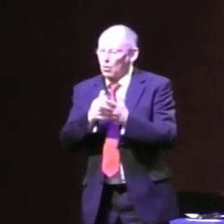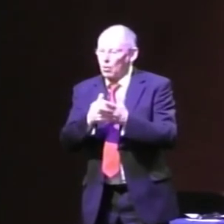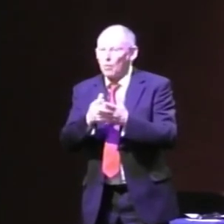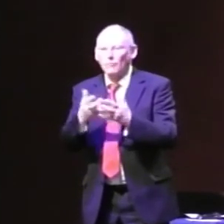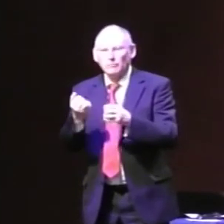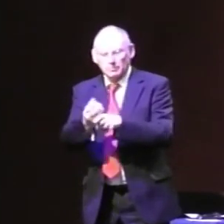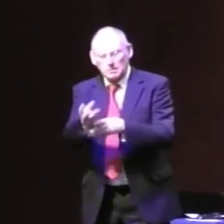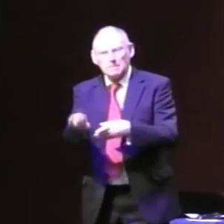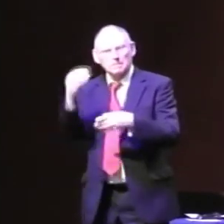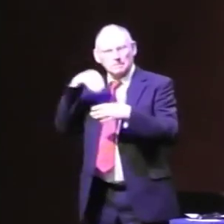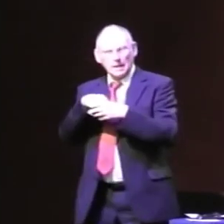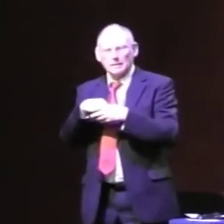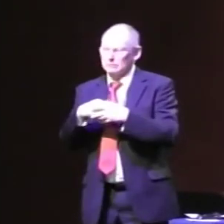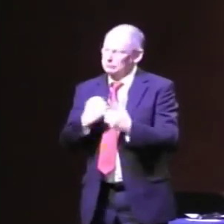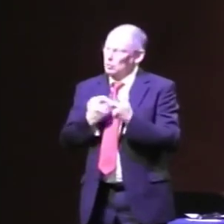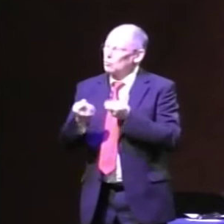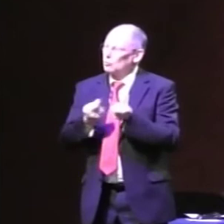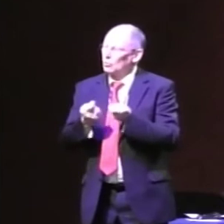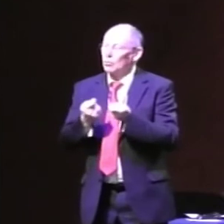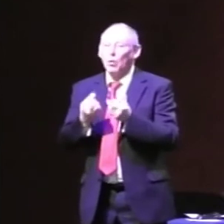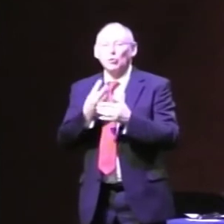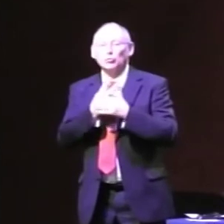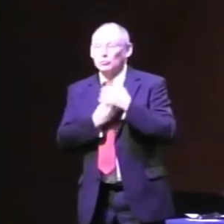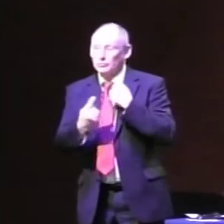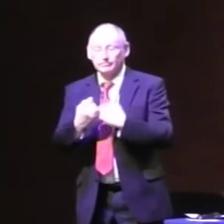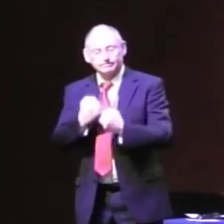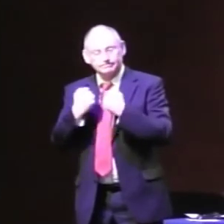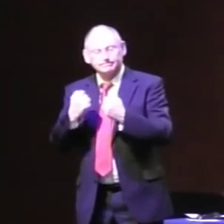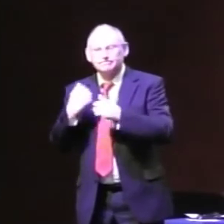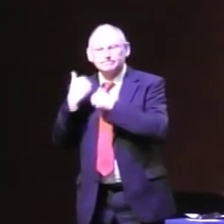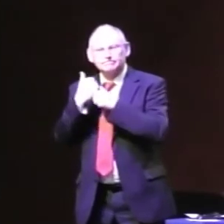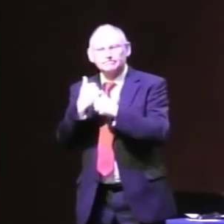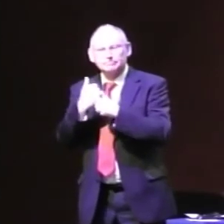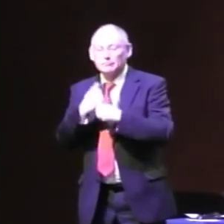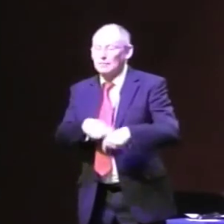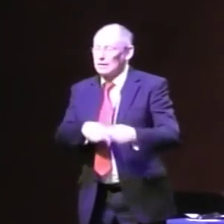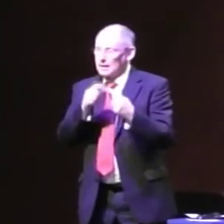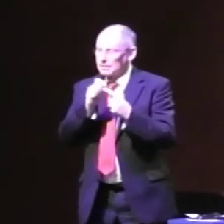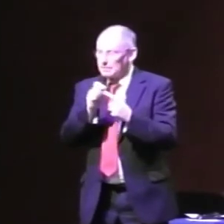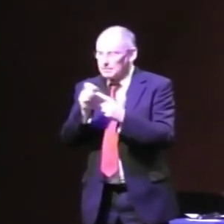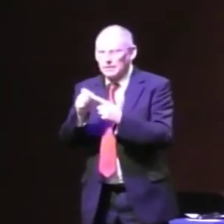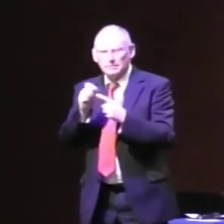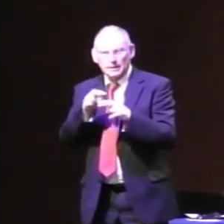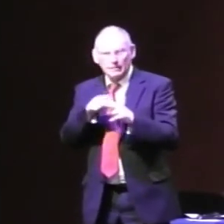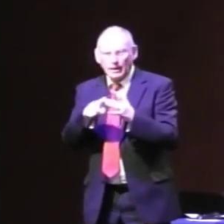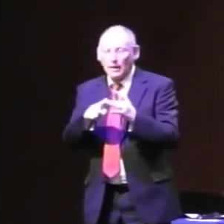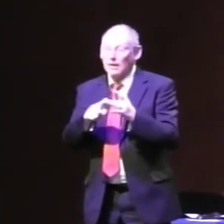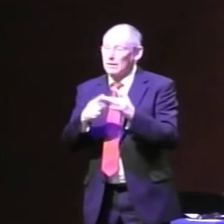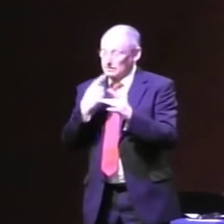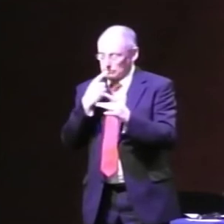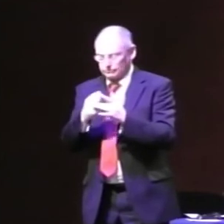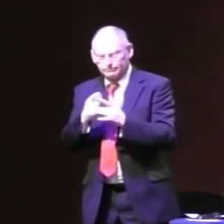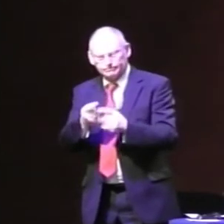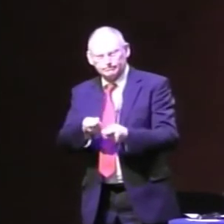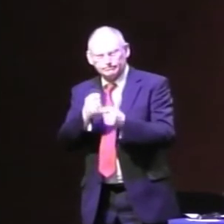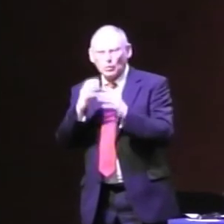in-house. Unison has been one of the strongest campaigners against PPP PFI, and we have raised concerns